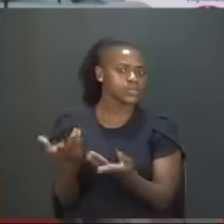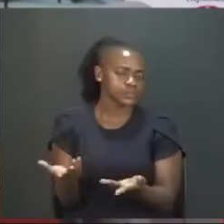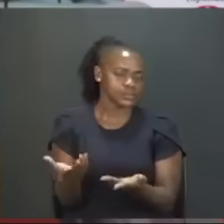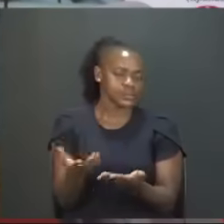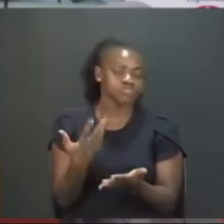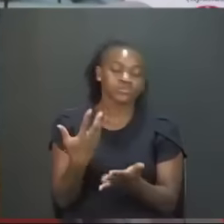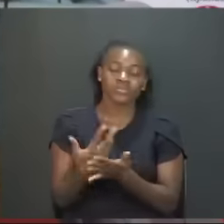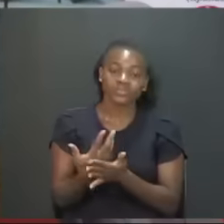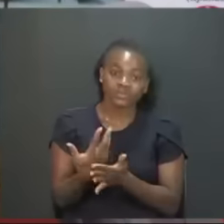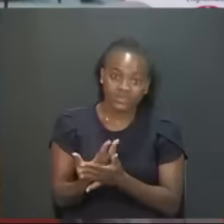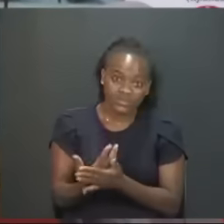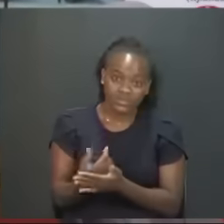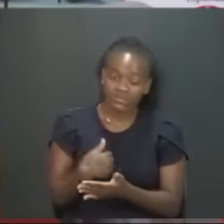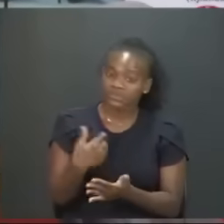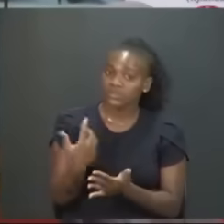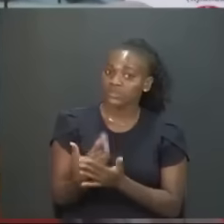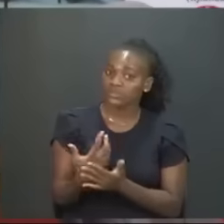plead,